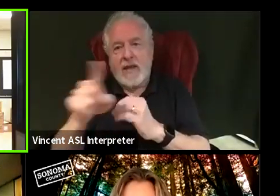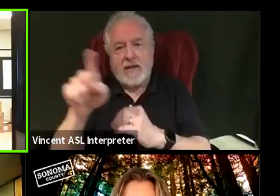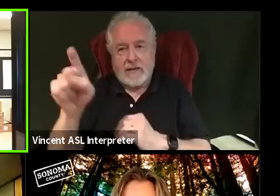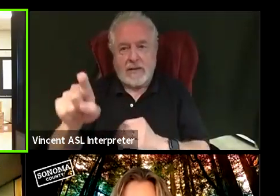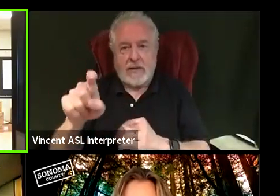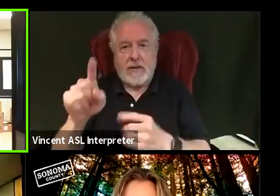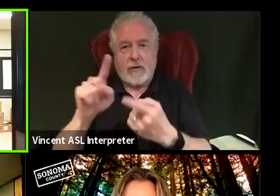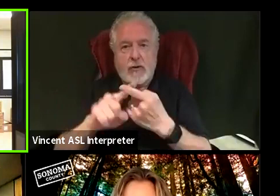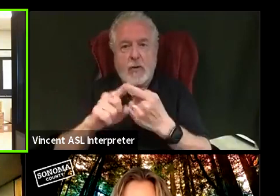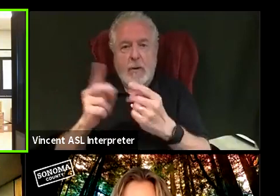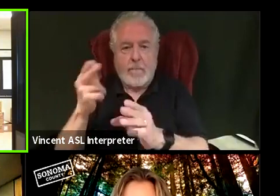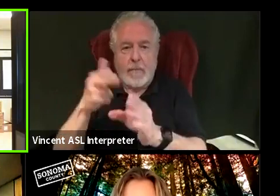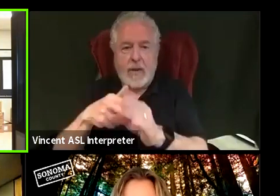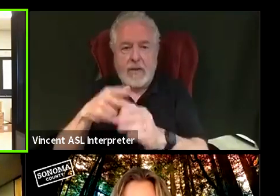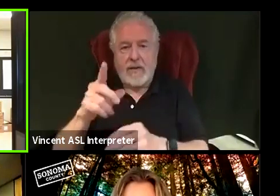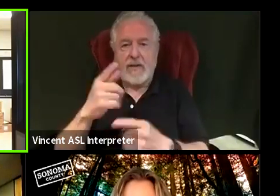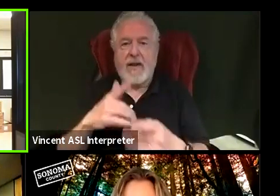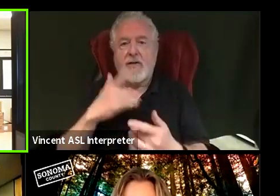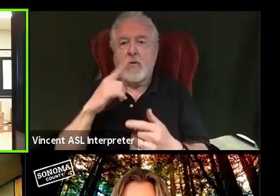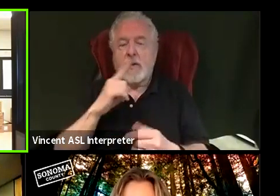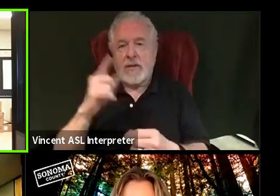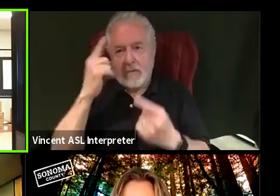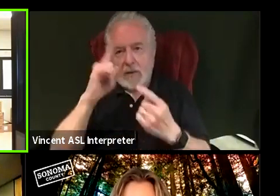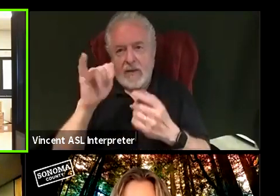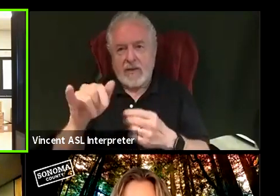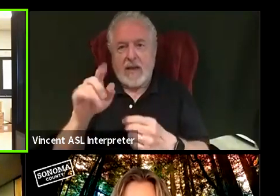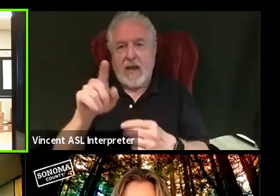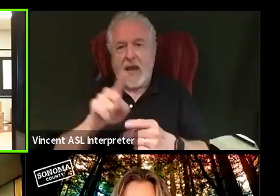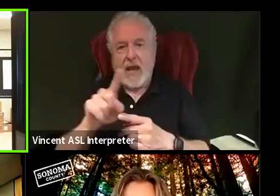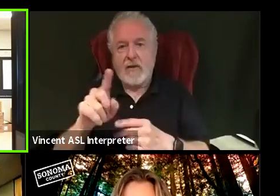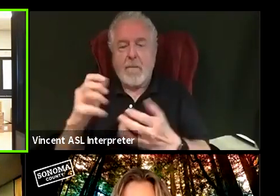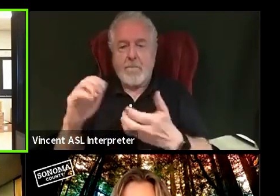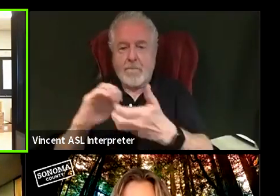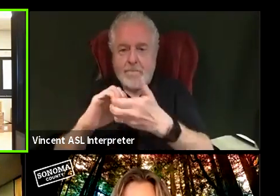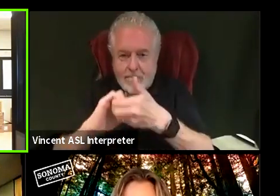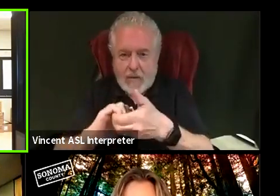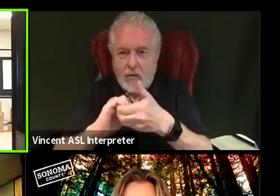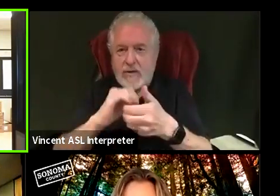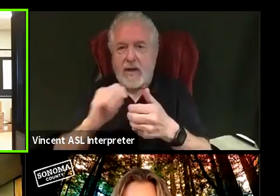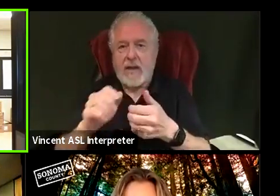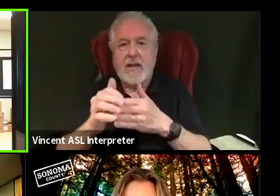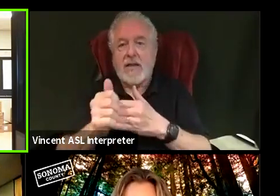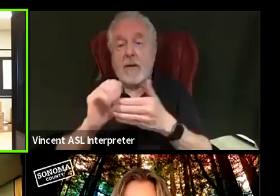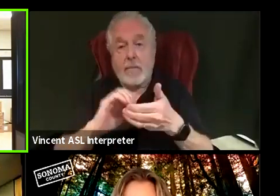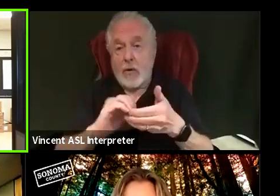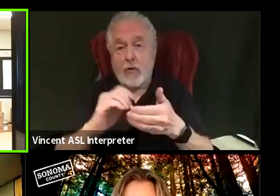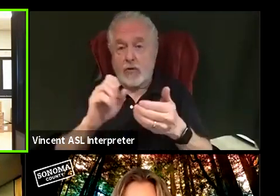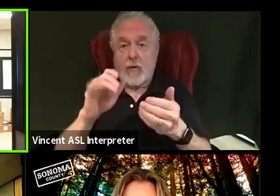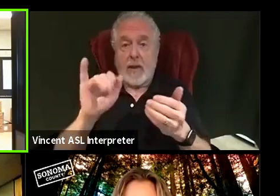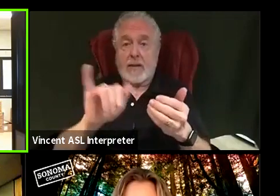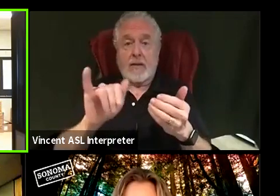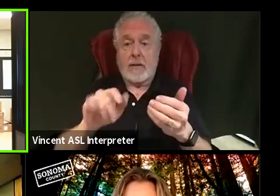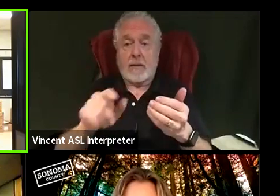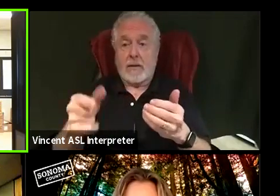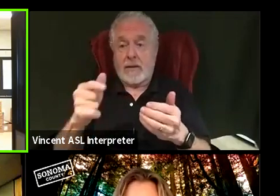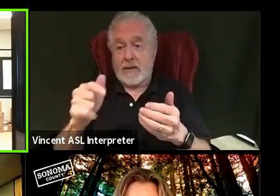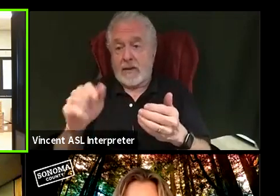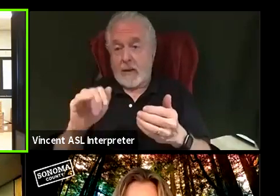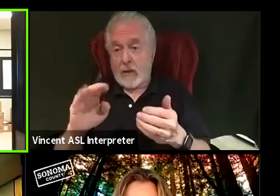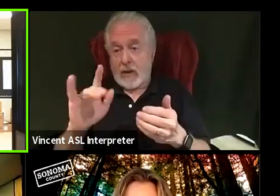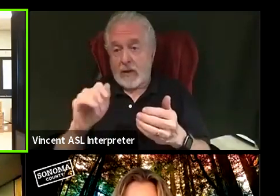need to participate in these events. So really think about us as a partner, but really not the leading partner. And so as Gabriela is talking